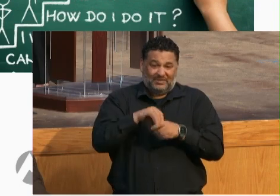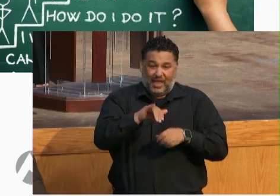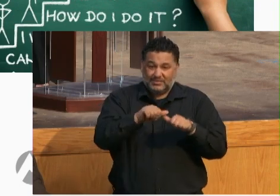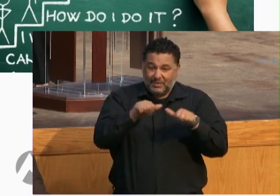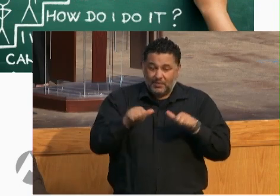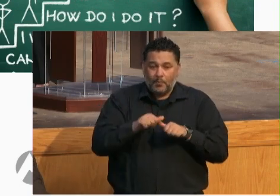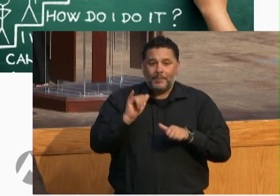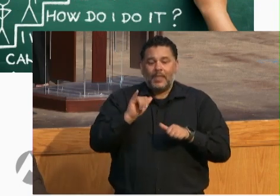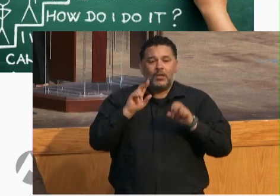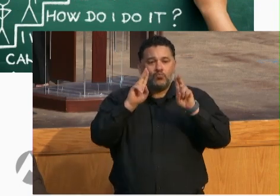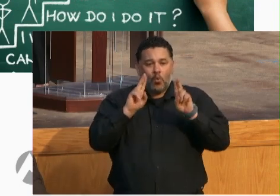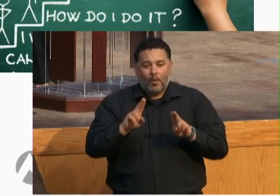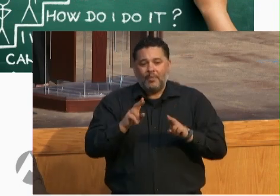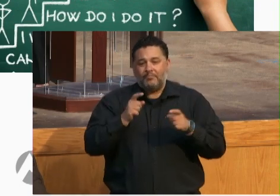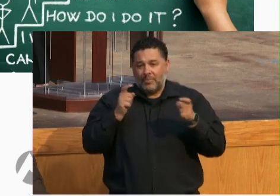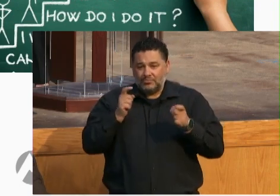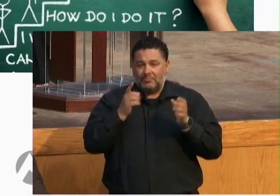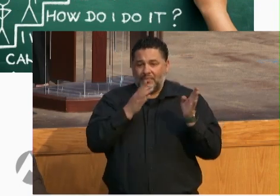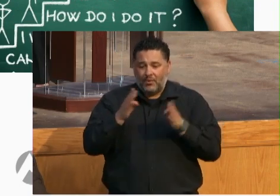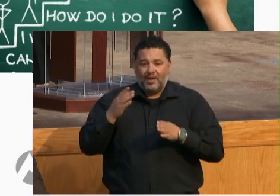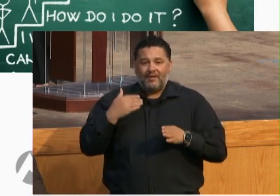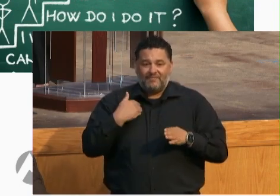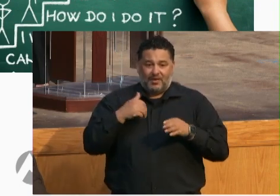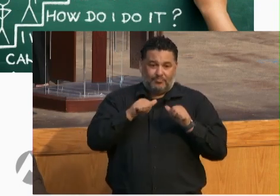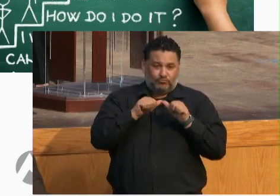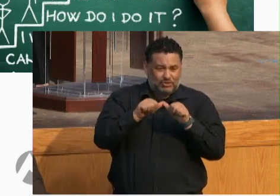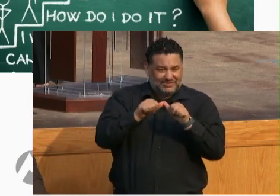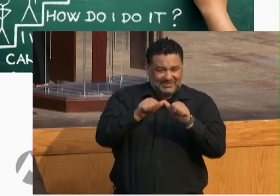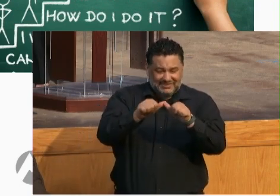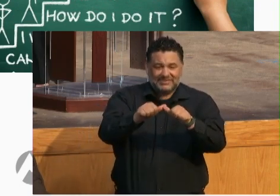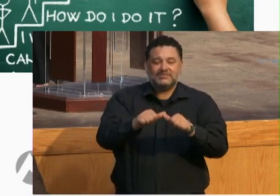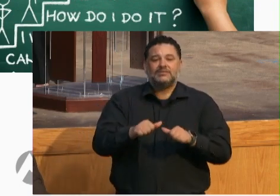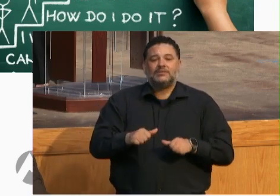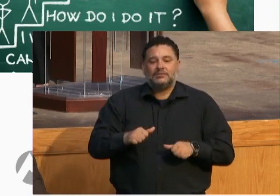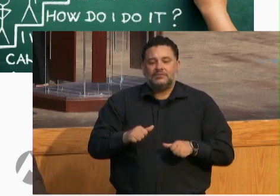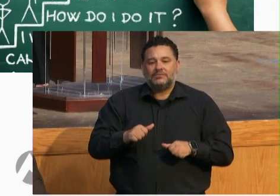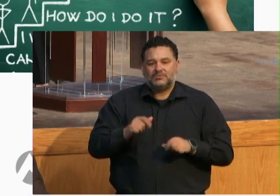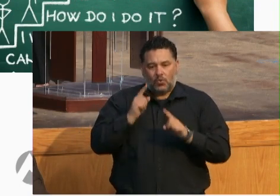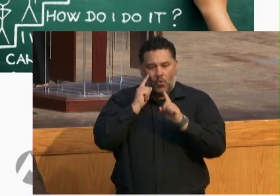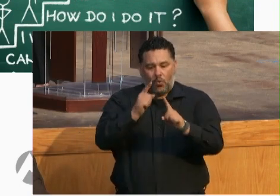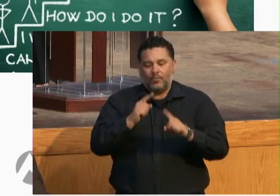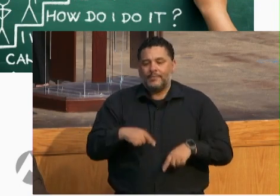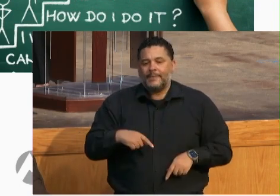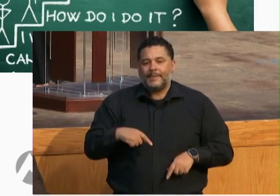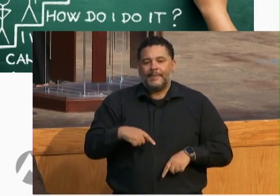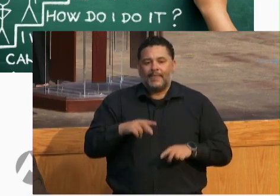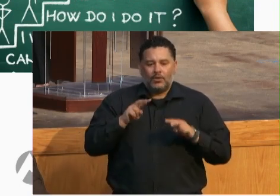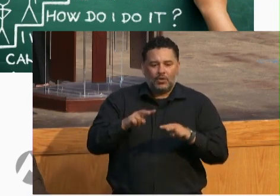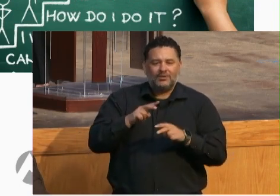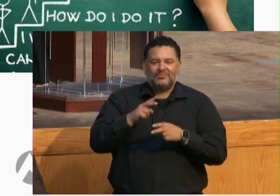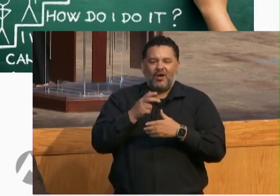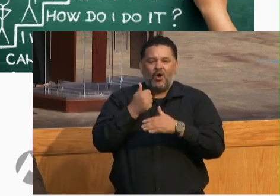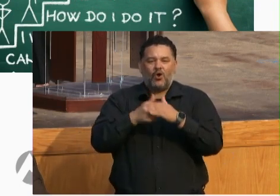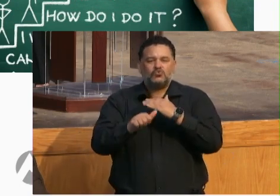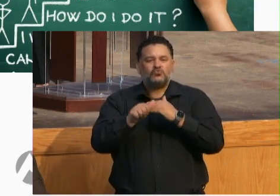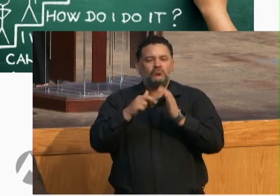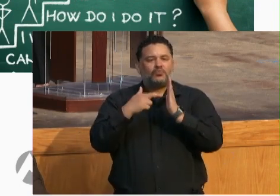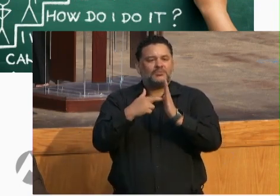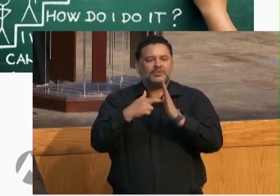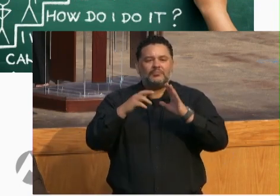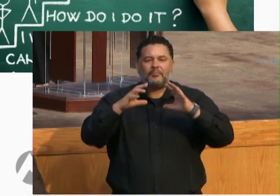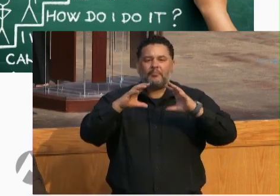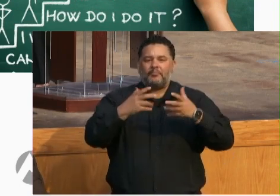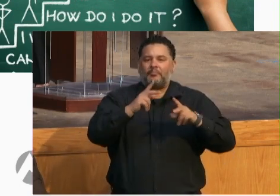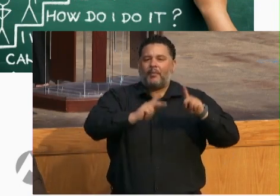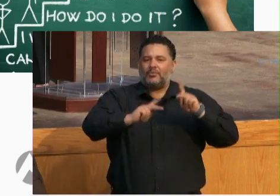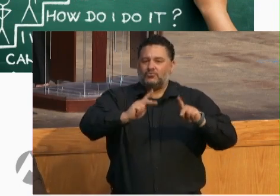enrollment management plan, we have persistence as a goal, again, looking specifically at some underrepresented populations and